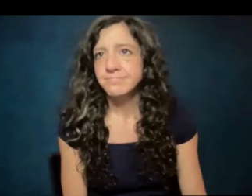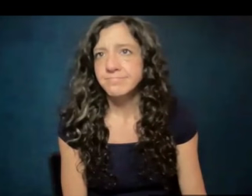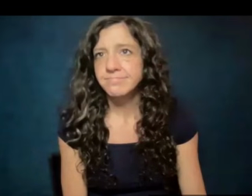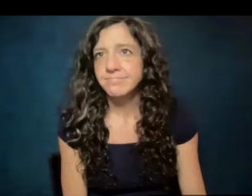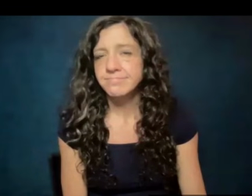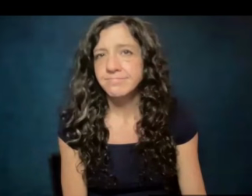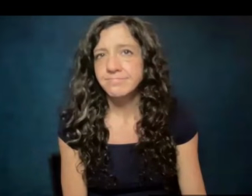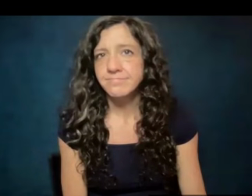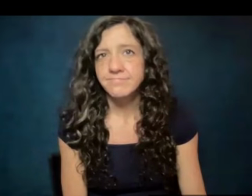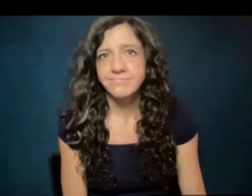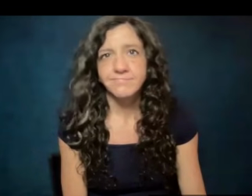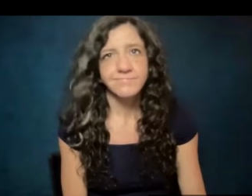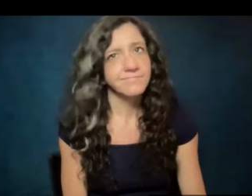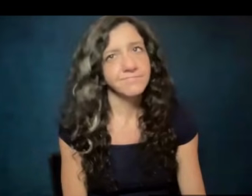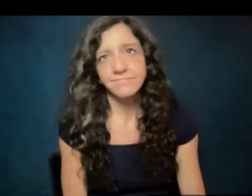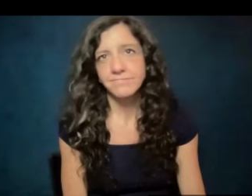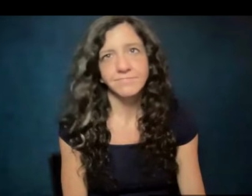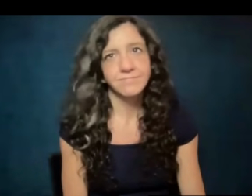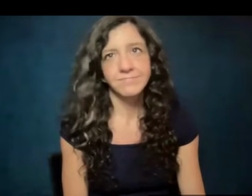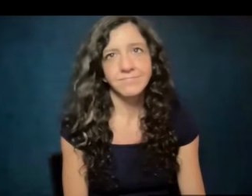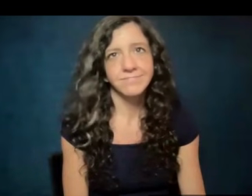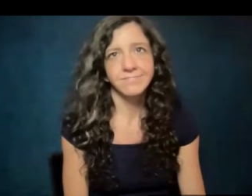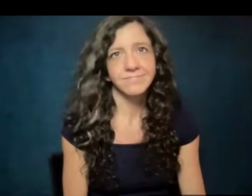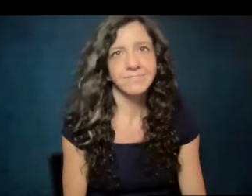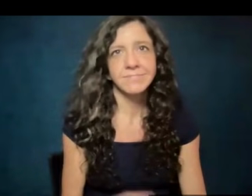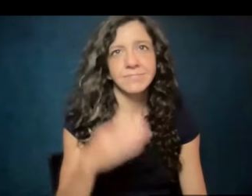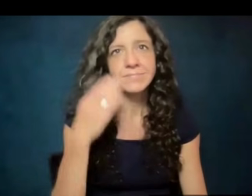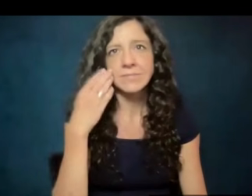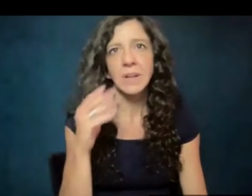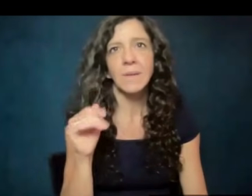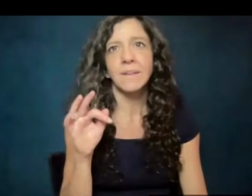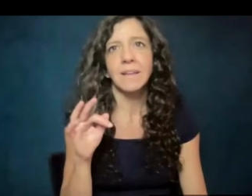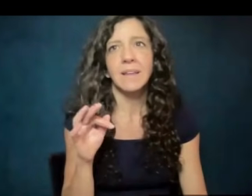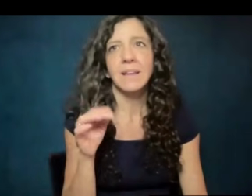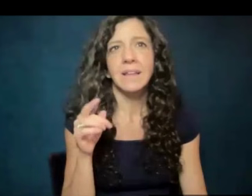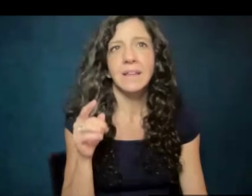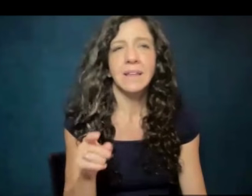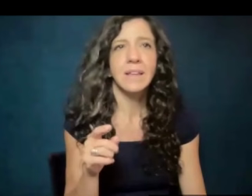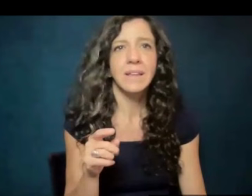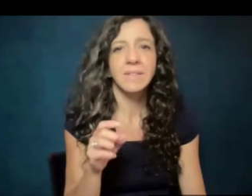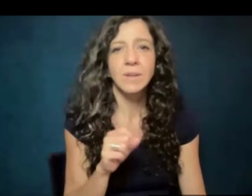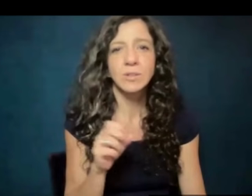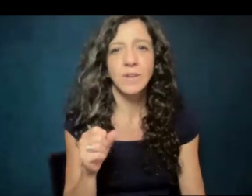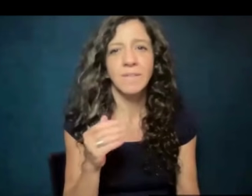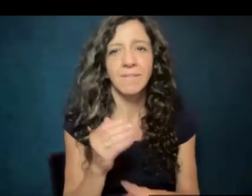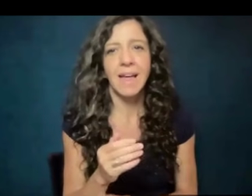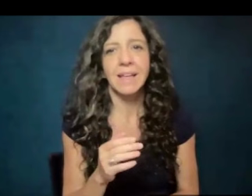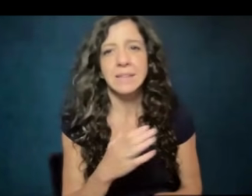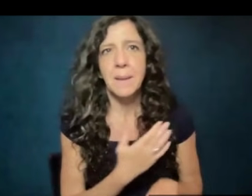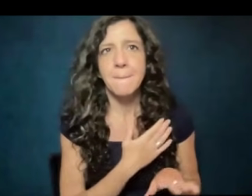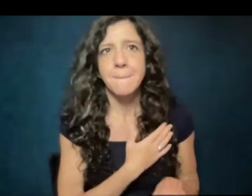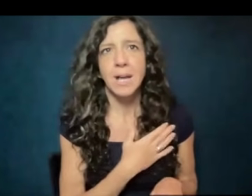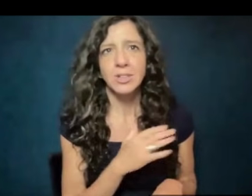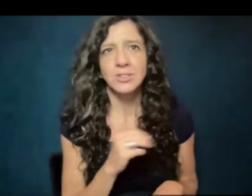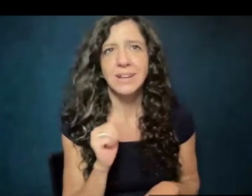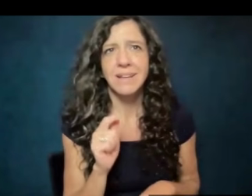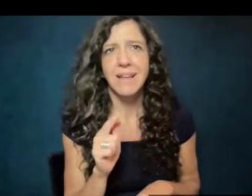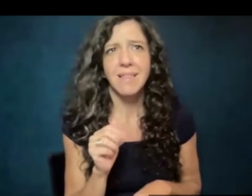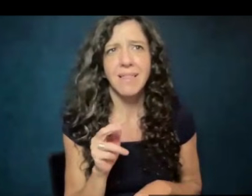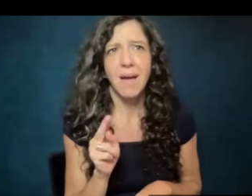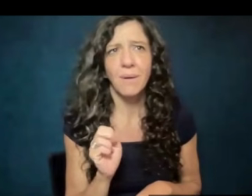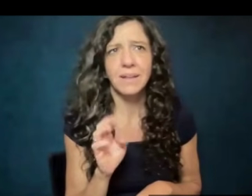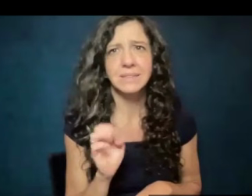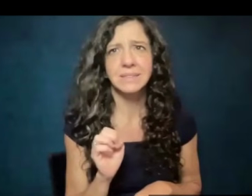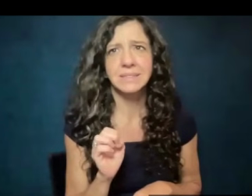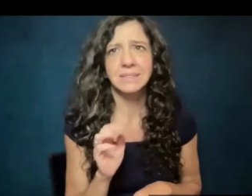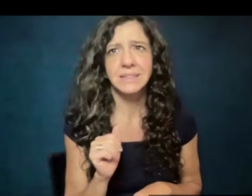I don't know if Social Security flags compassionate allowance cases. I think they should see